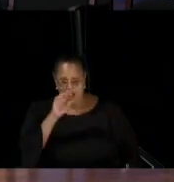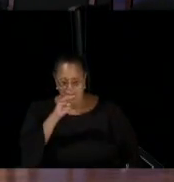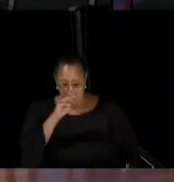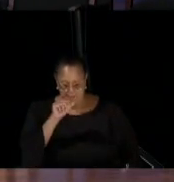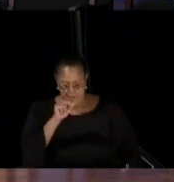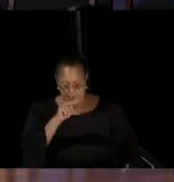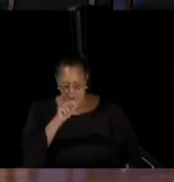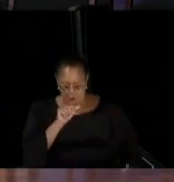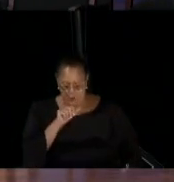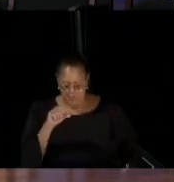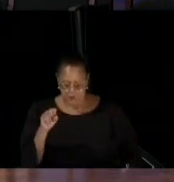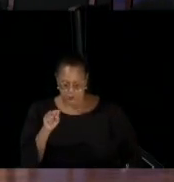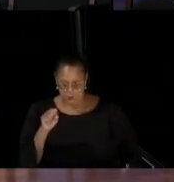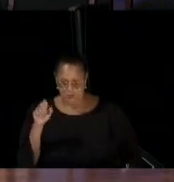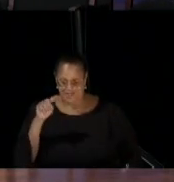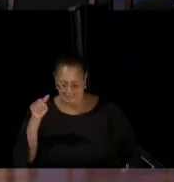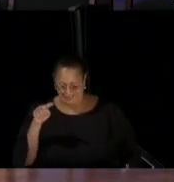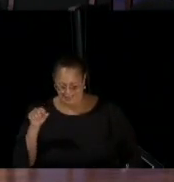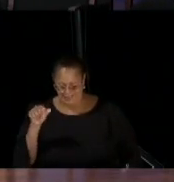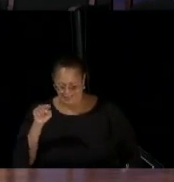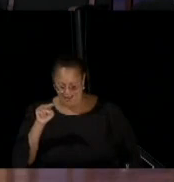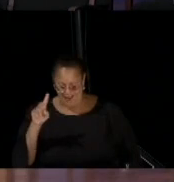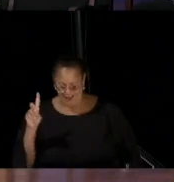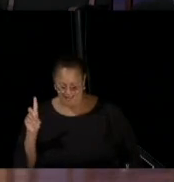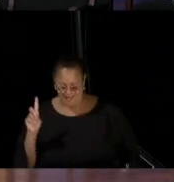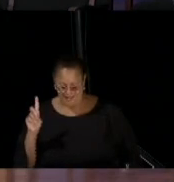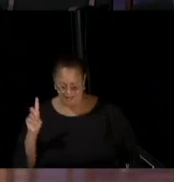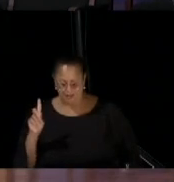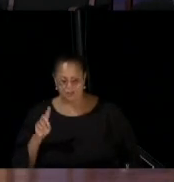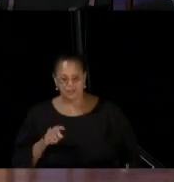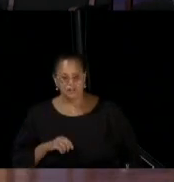Mona Susan Zand.